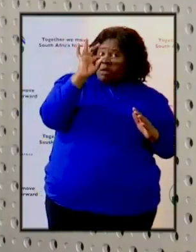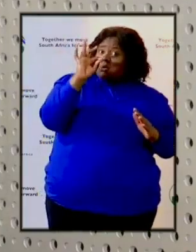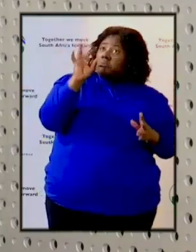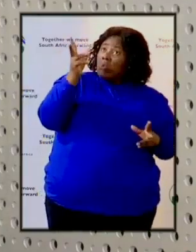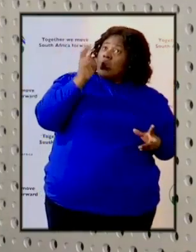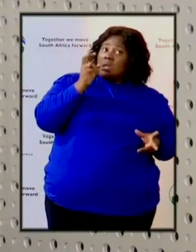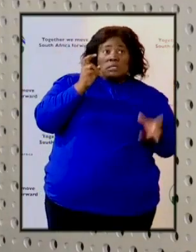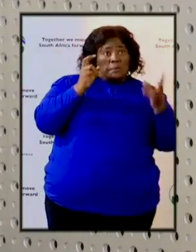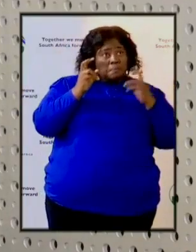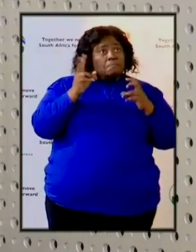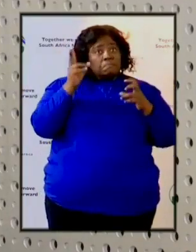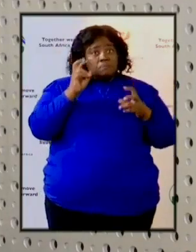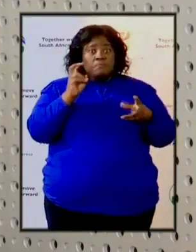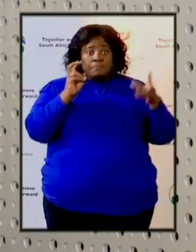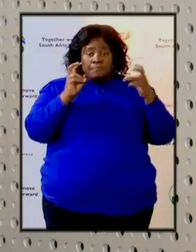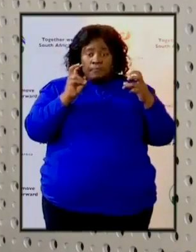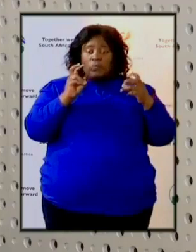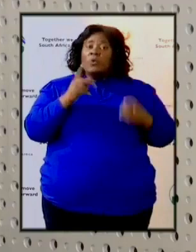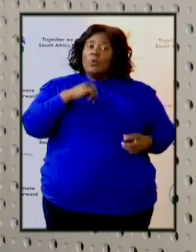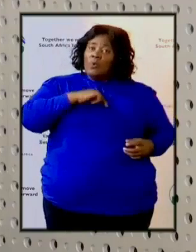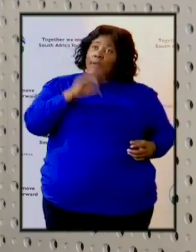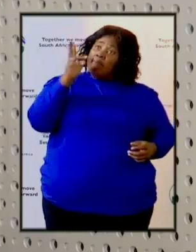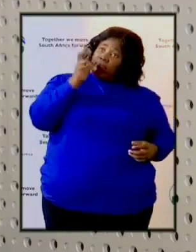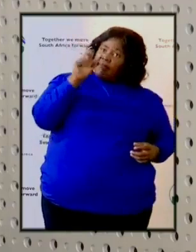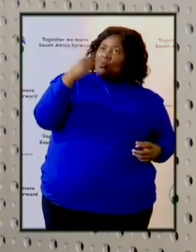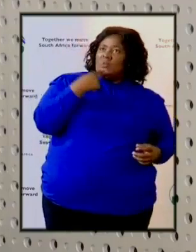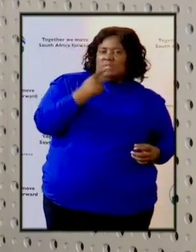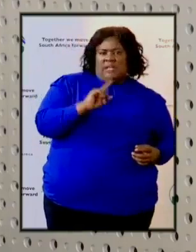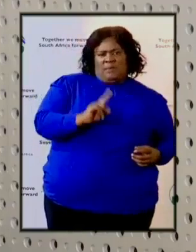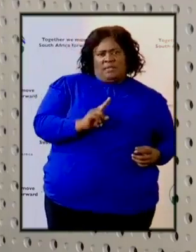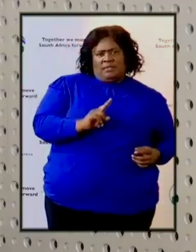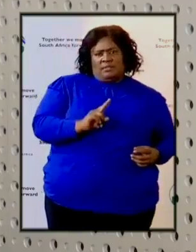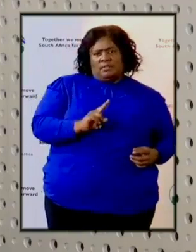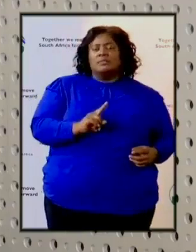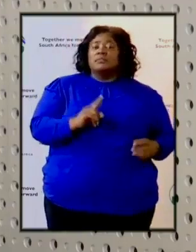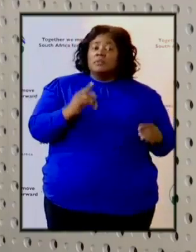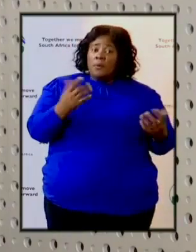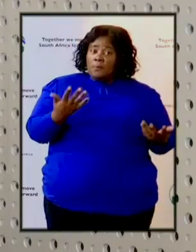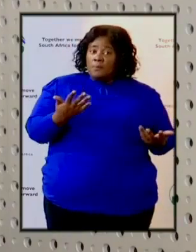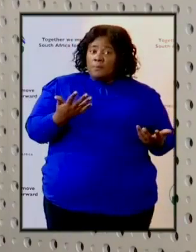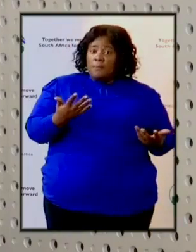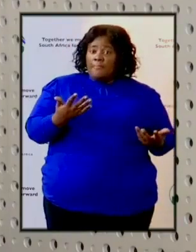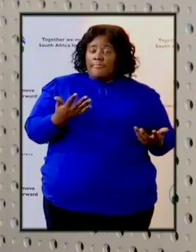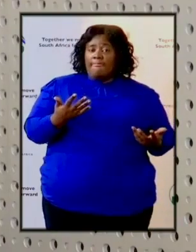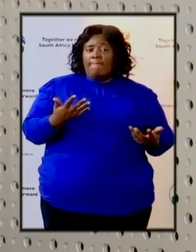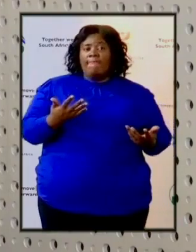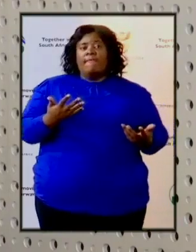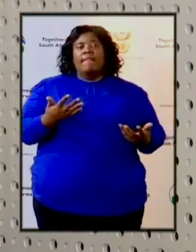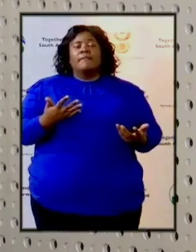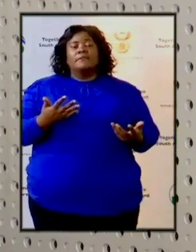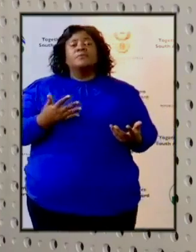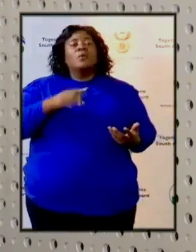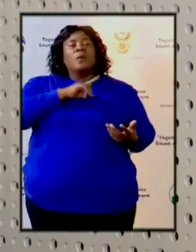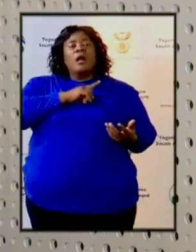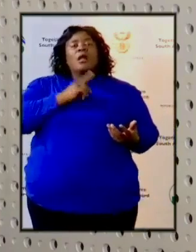says we have heard what we have said, and because we came out to you